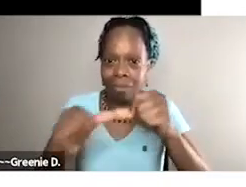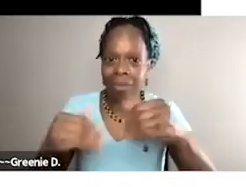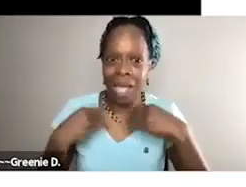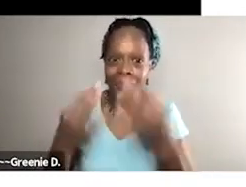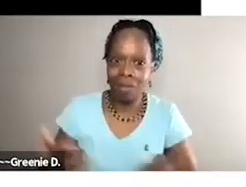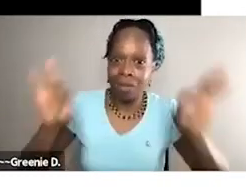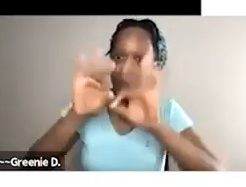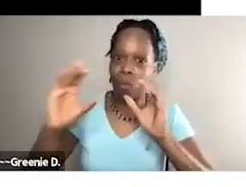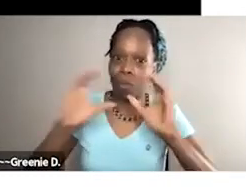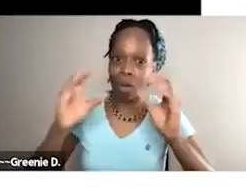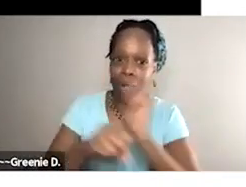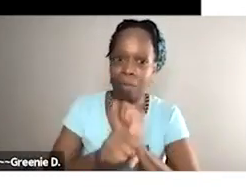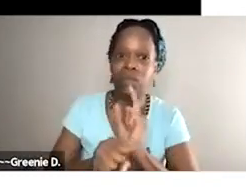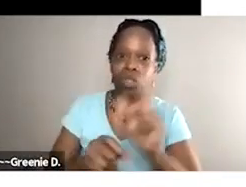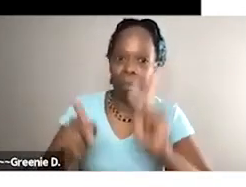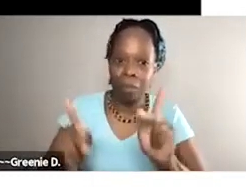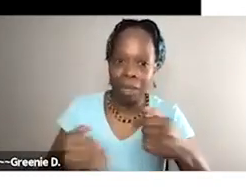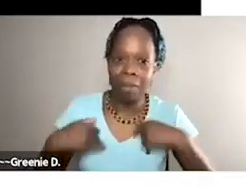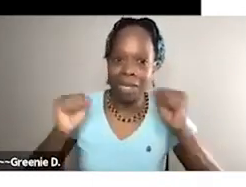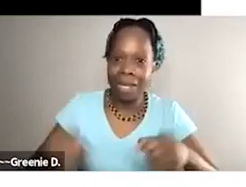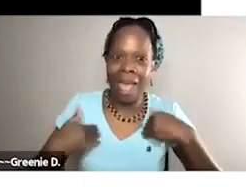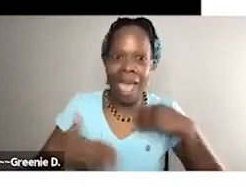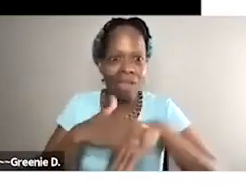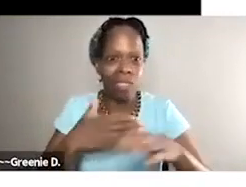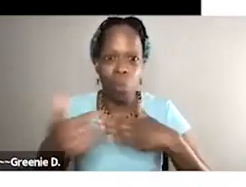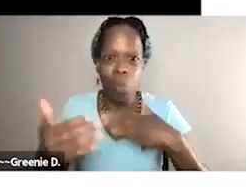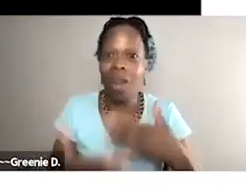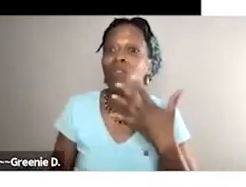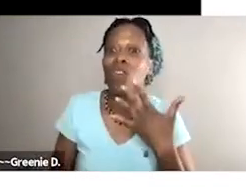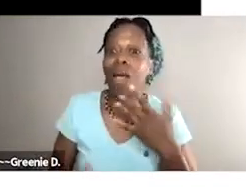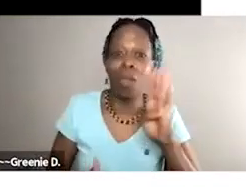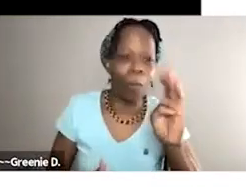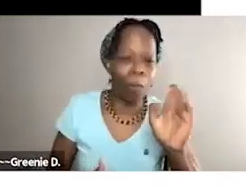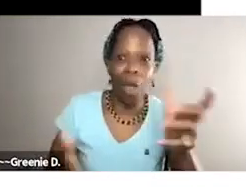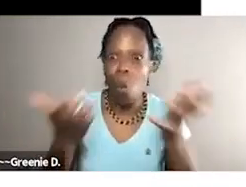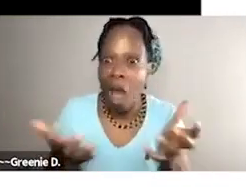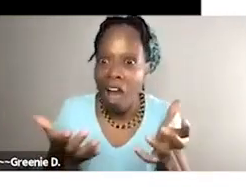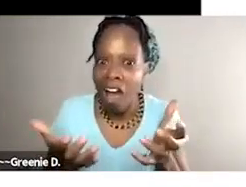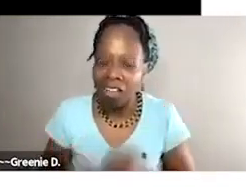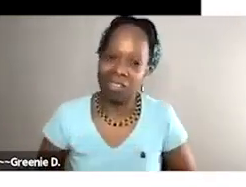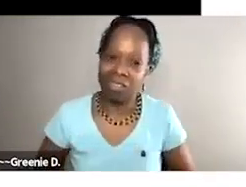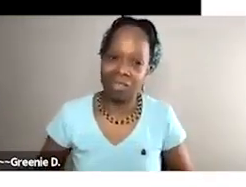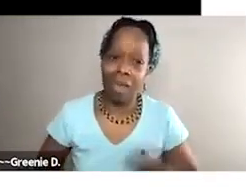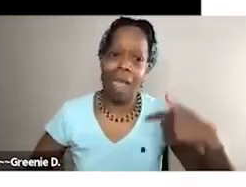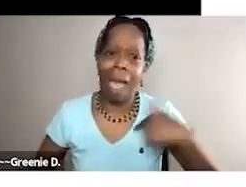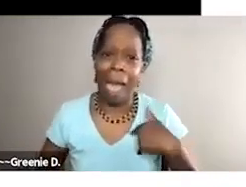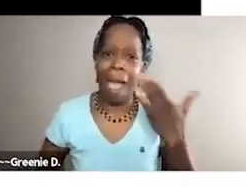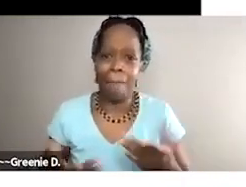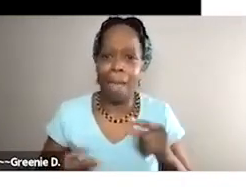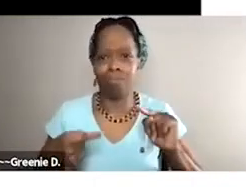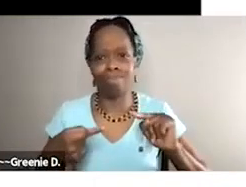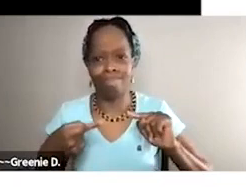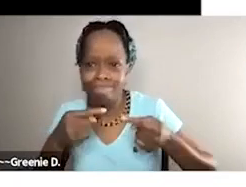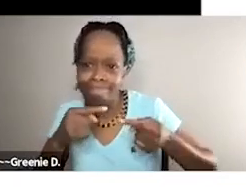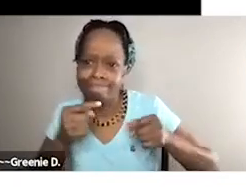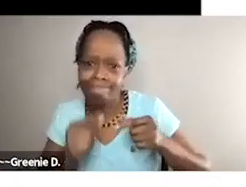sure people like me can get access to whatever color bagels they want. I may have struggled getting this bagel